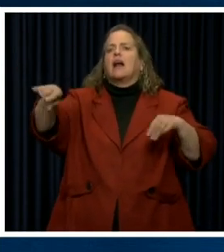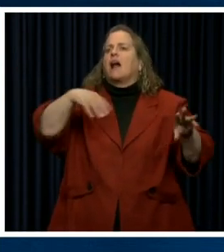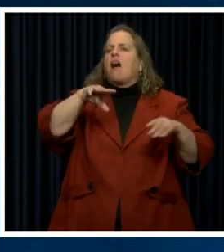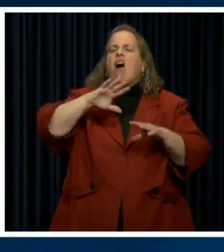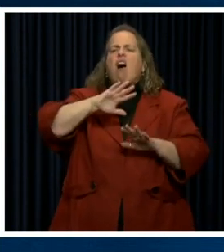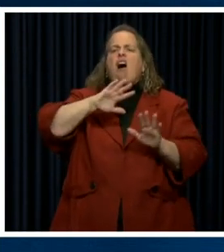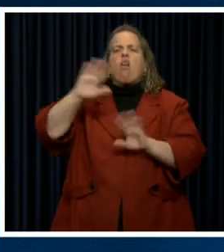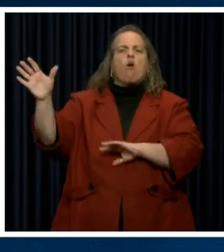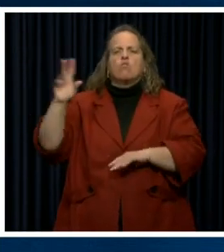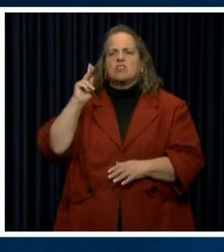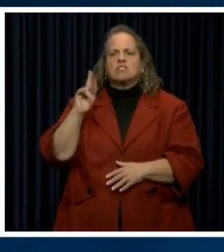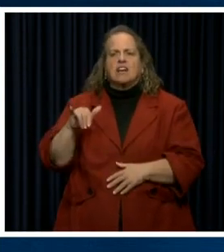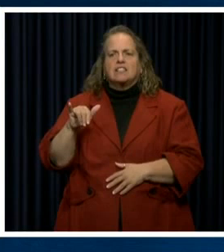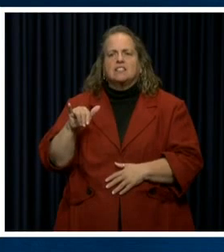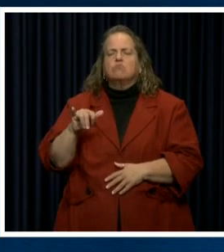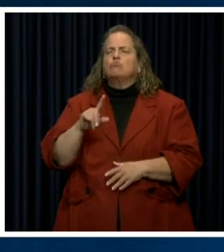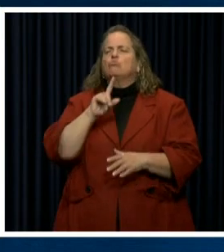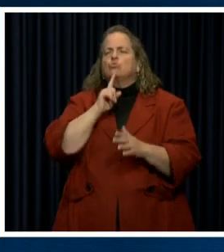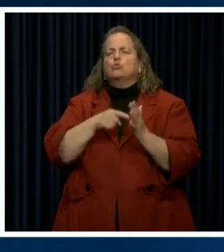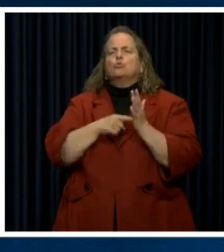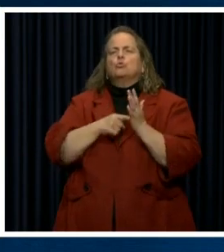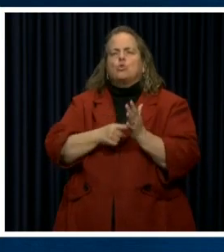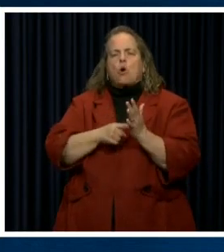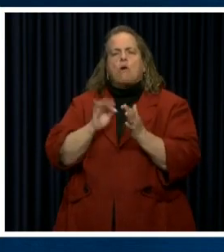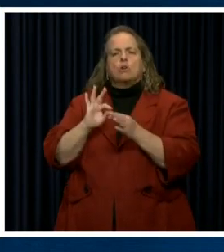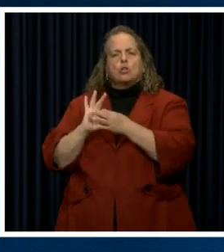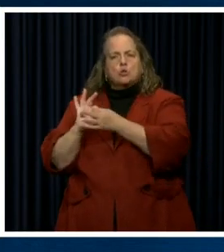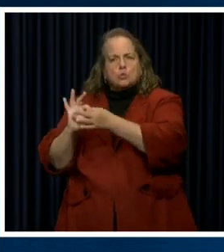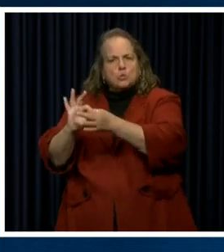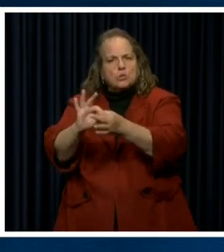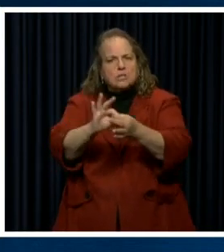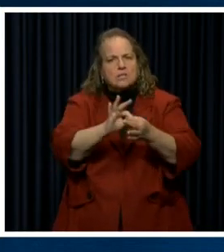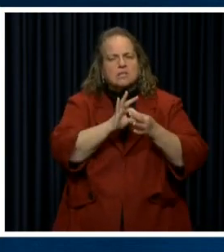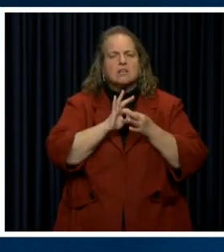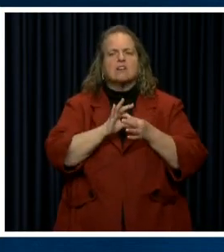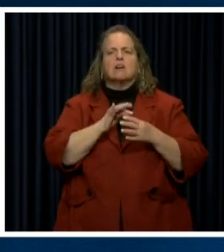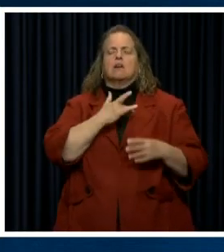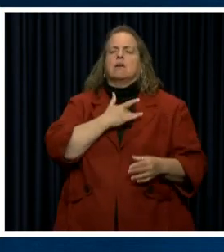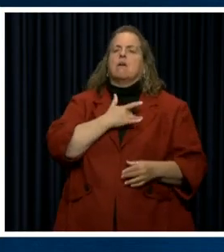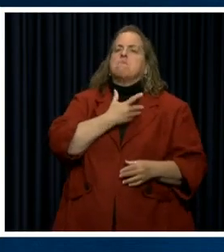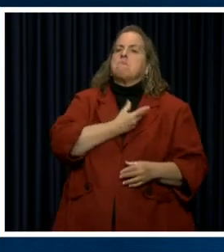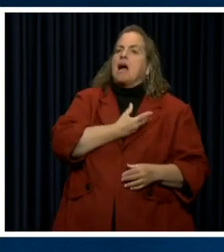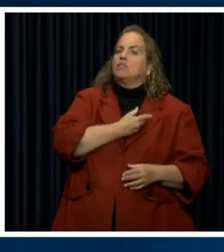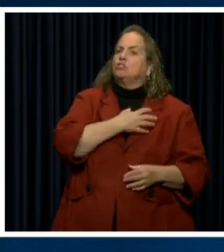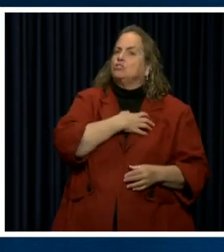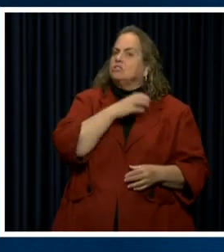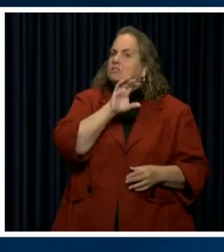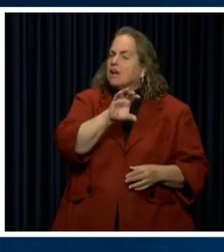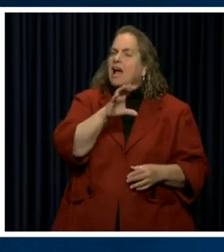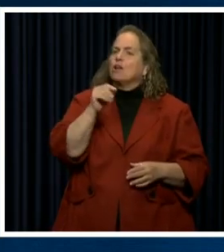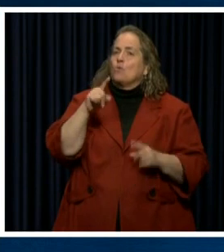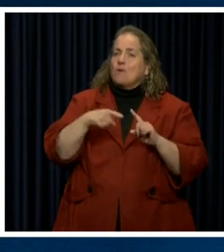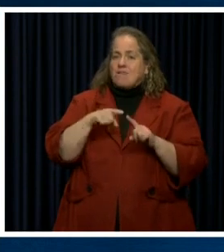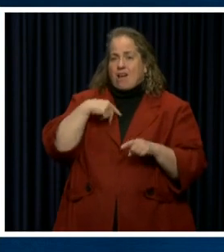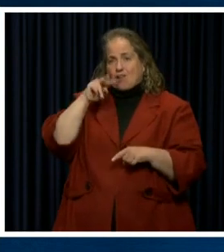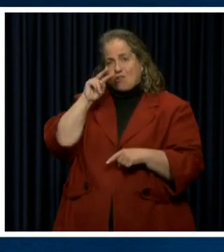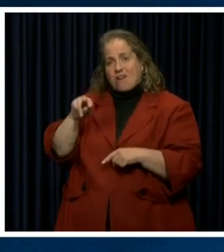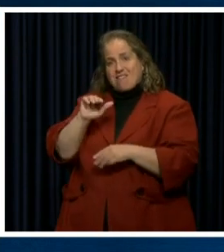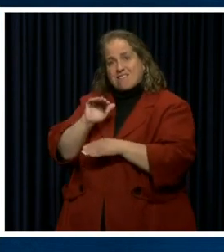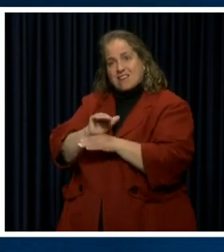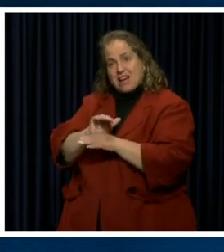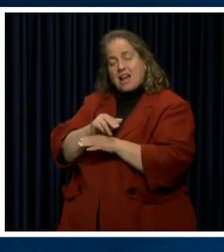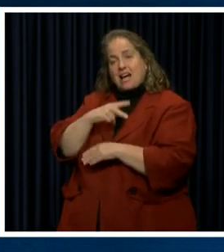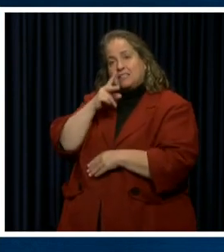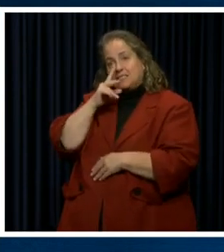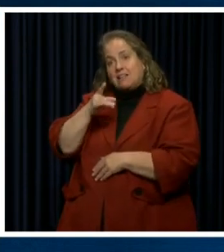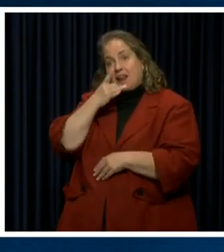think this is our true show of unity, of compassion. And I think when I look out at night and I see these lights, actually,